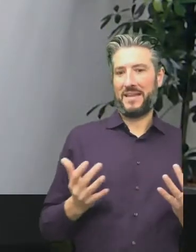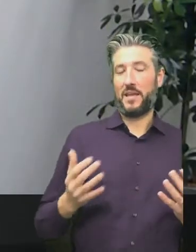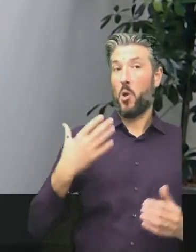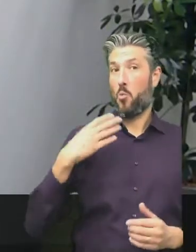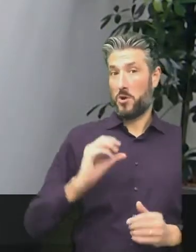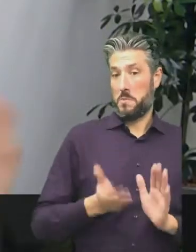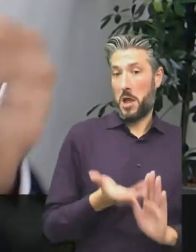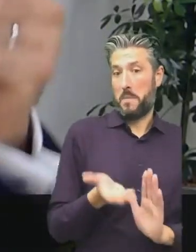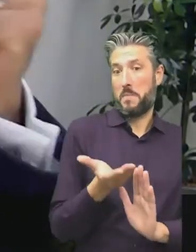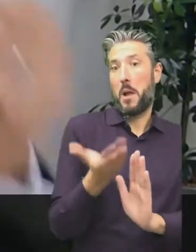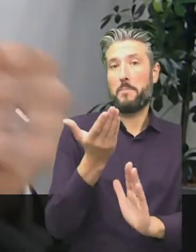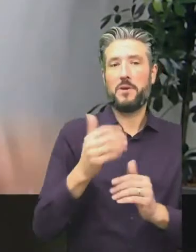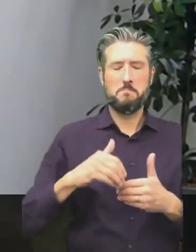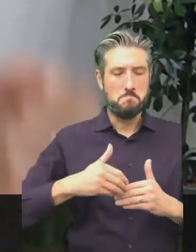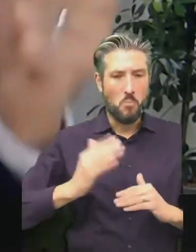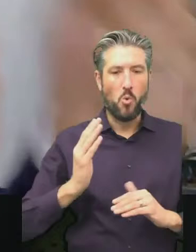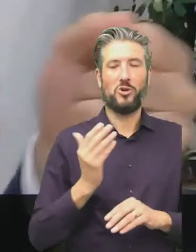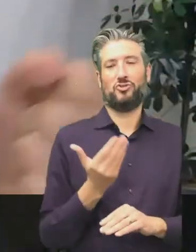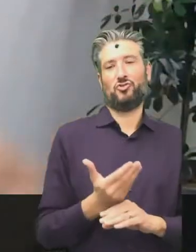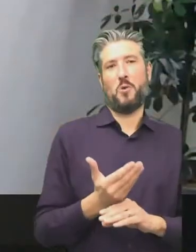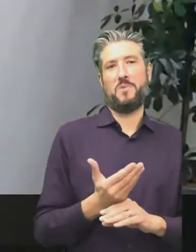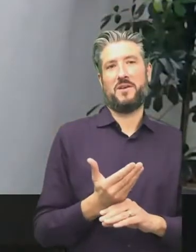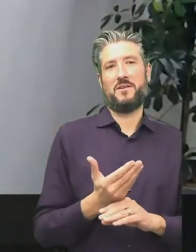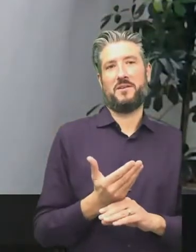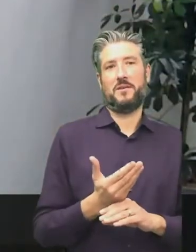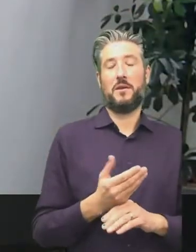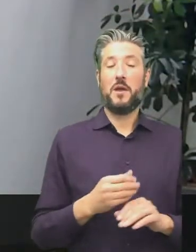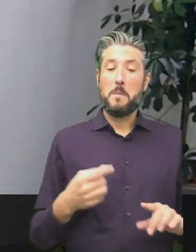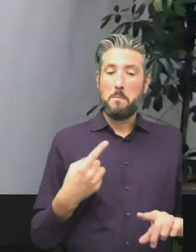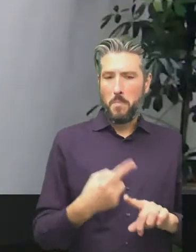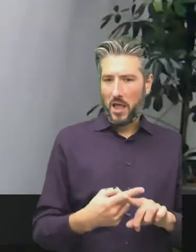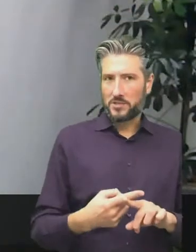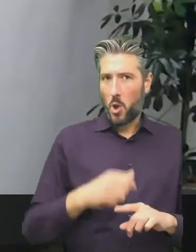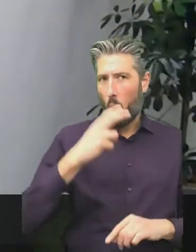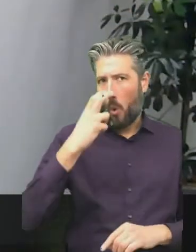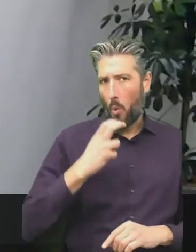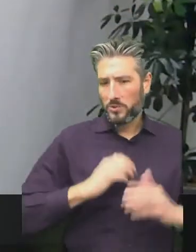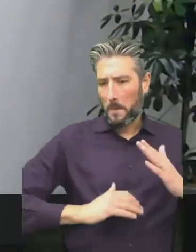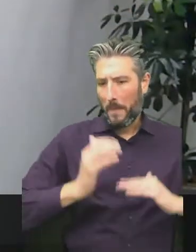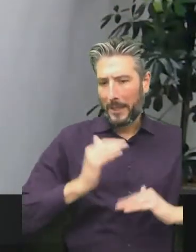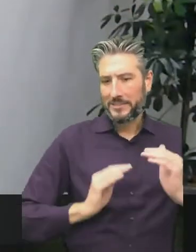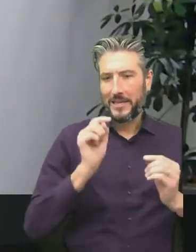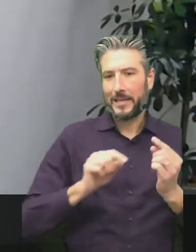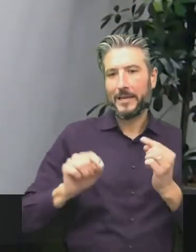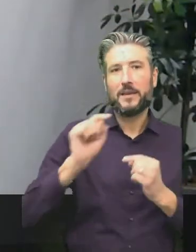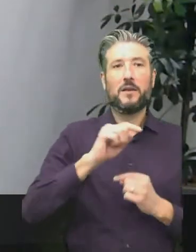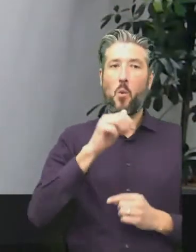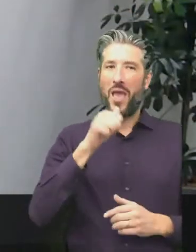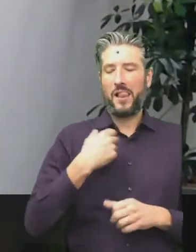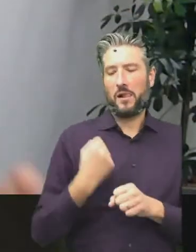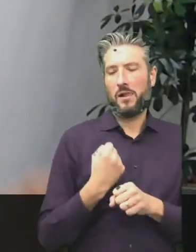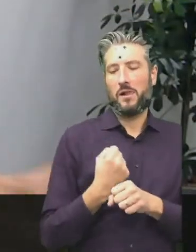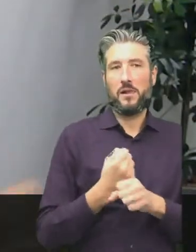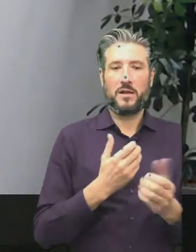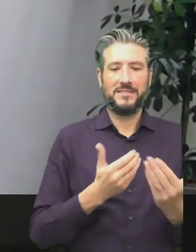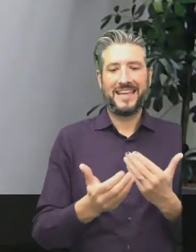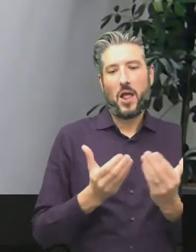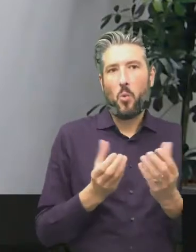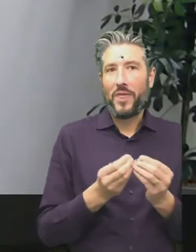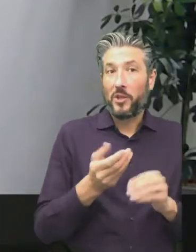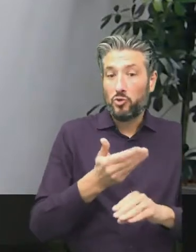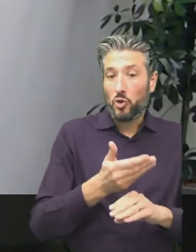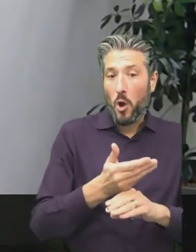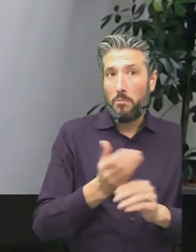more jobs. We're going to retrofit our buildings, which will help create jobs, help deal with the climate emergency so we can reach zero carbon